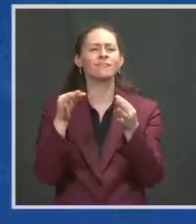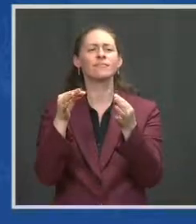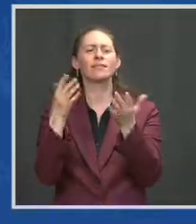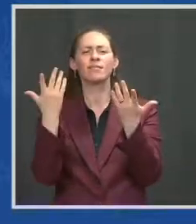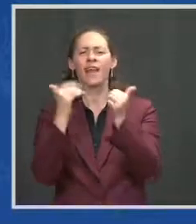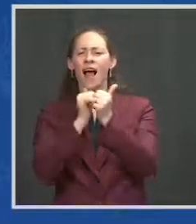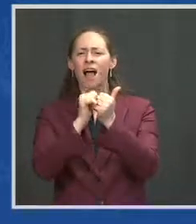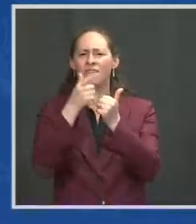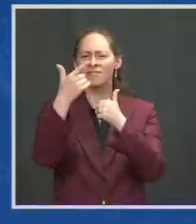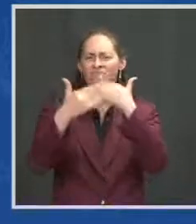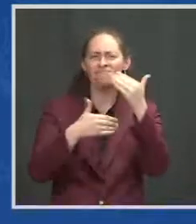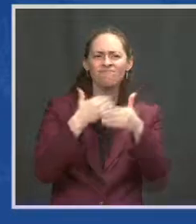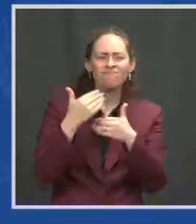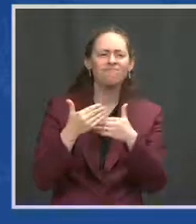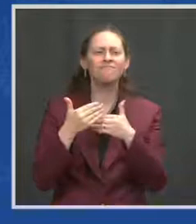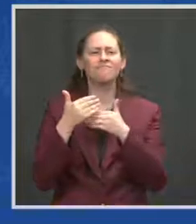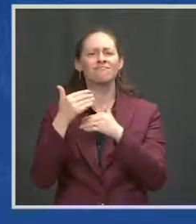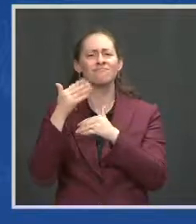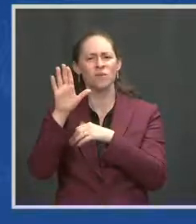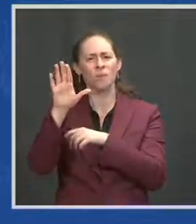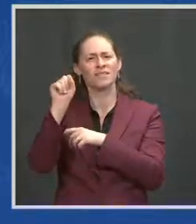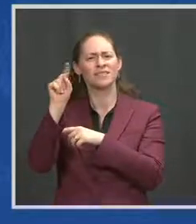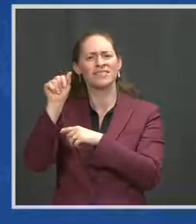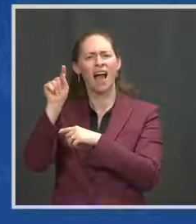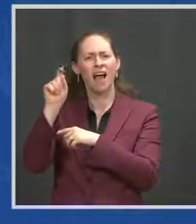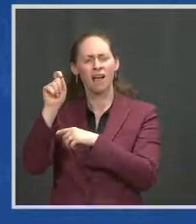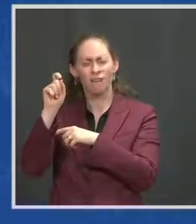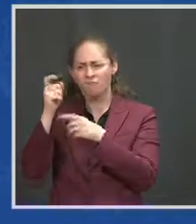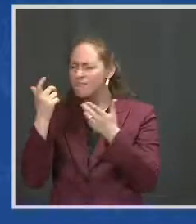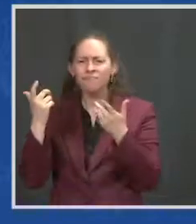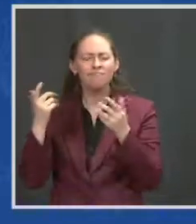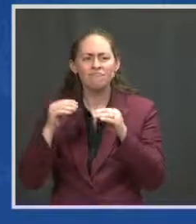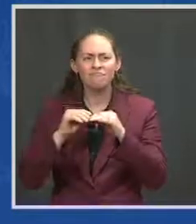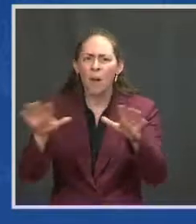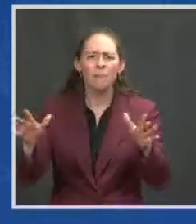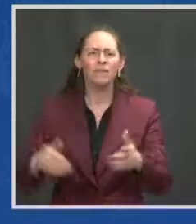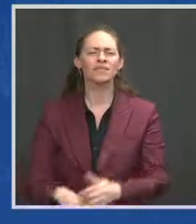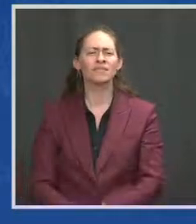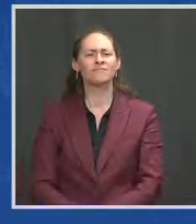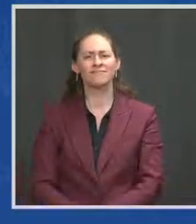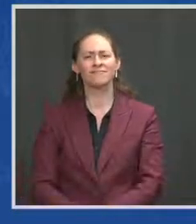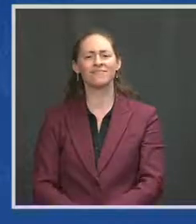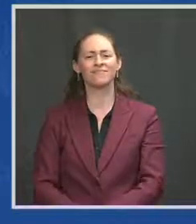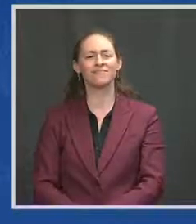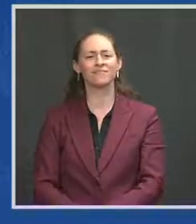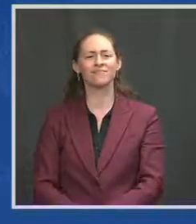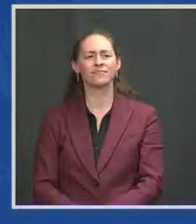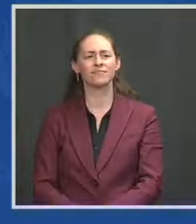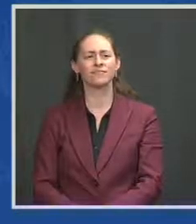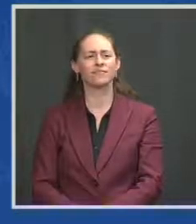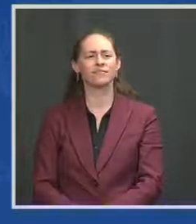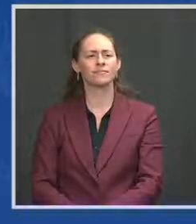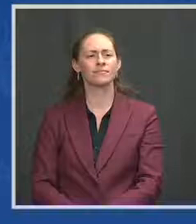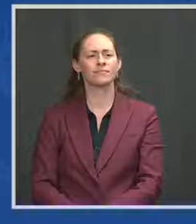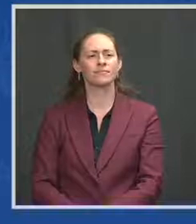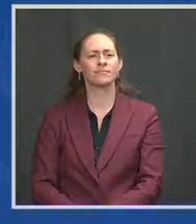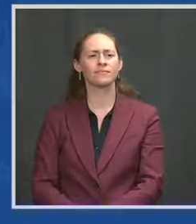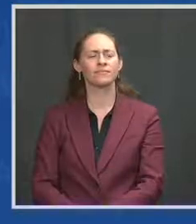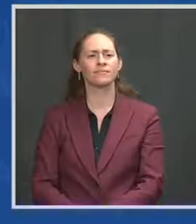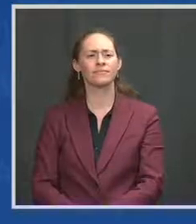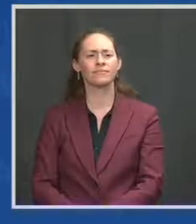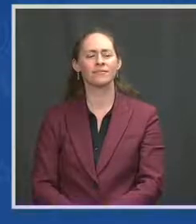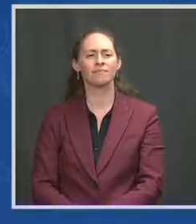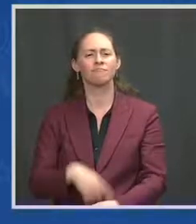has access and information and opportunity to get vaccinated? And tell me, if you don't mind, give me